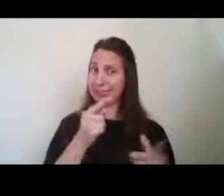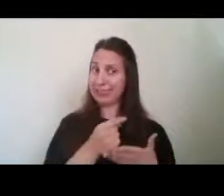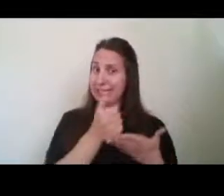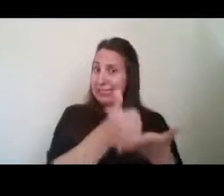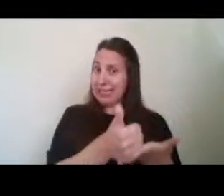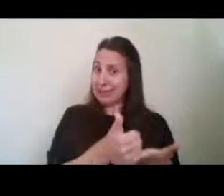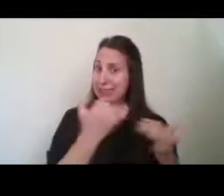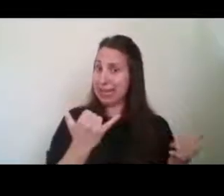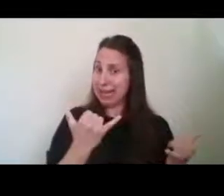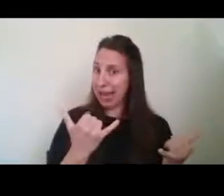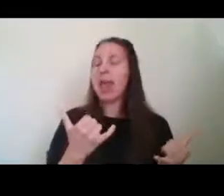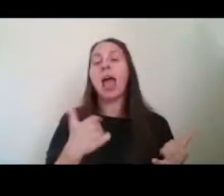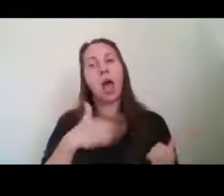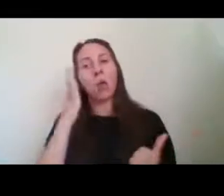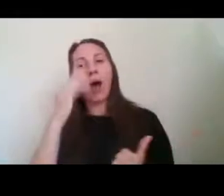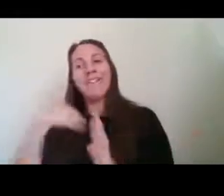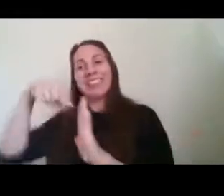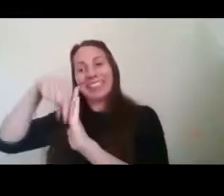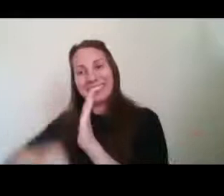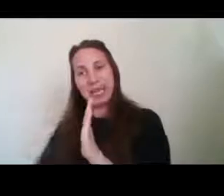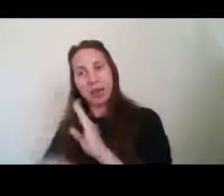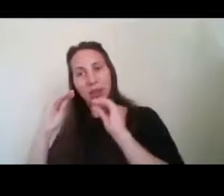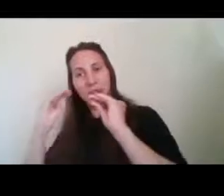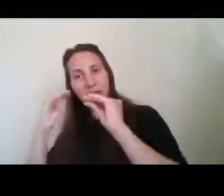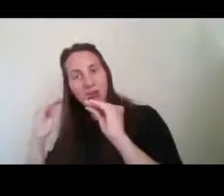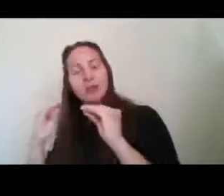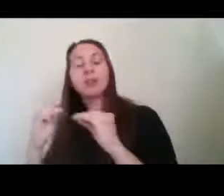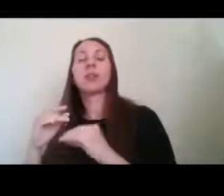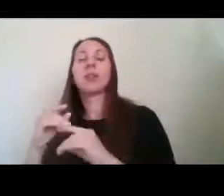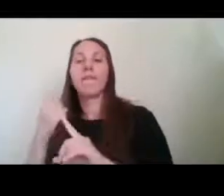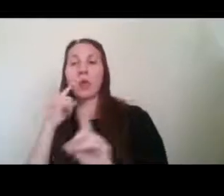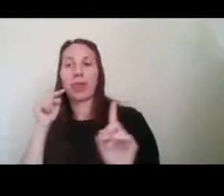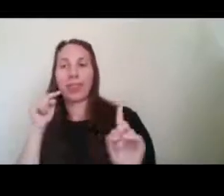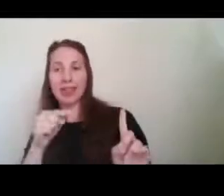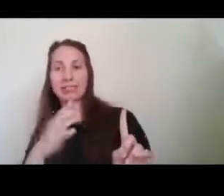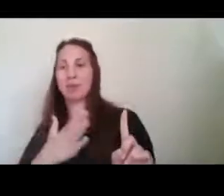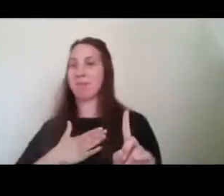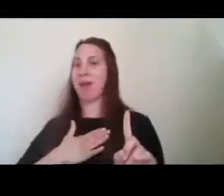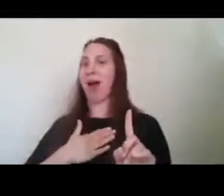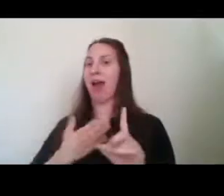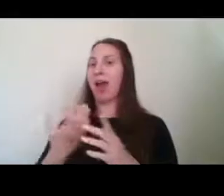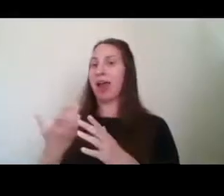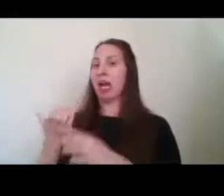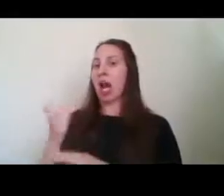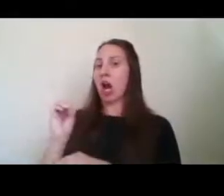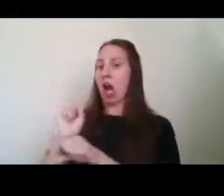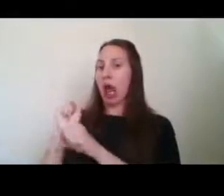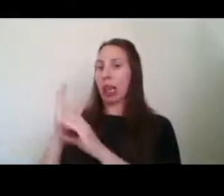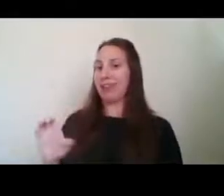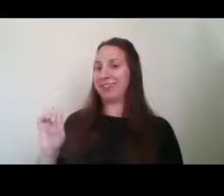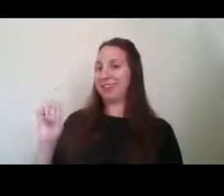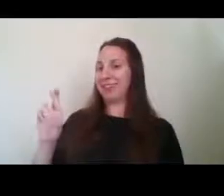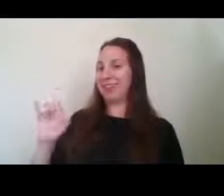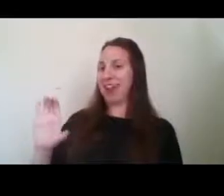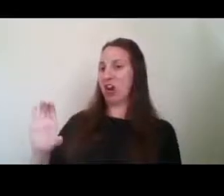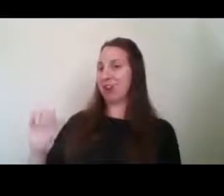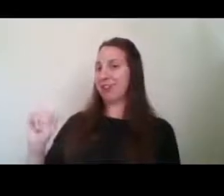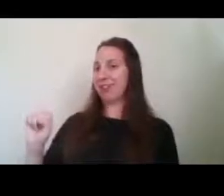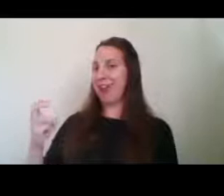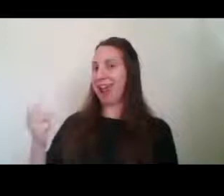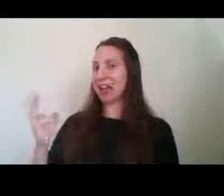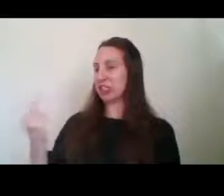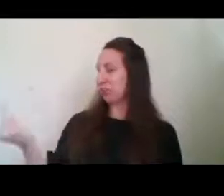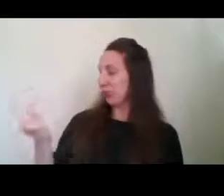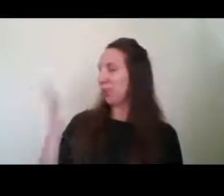tutorials on how it's done. My colleague and I, Eric Asher, walk you through it. So when you get a chance, this